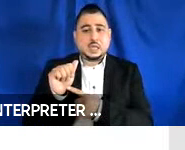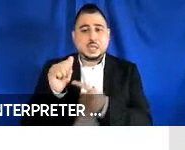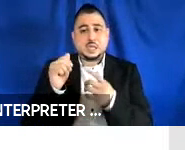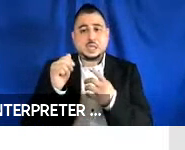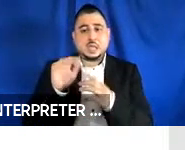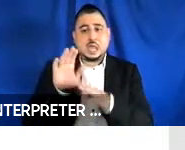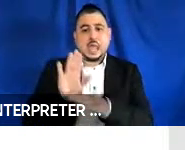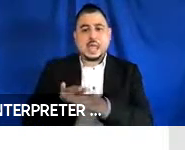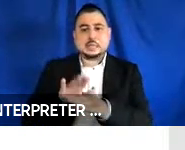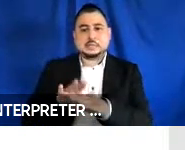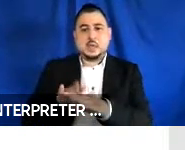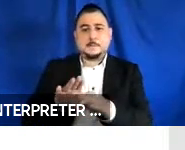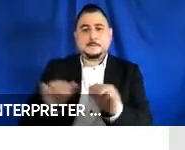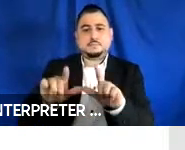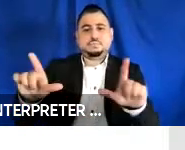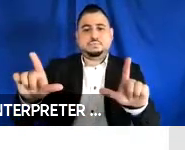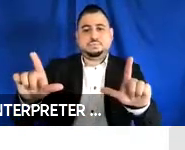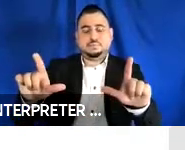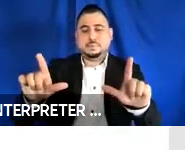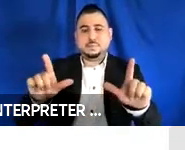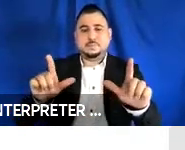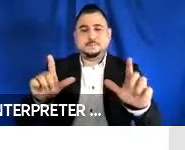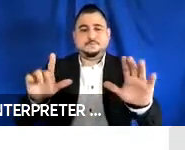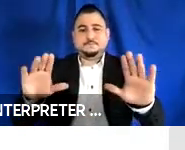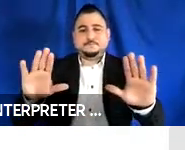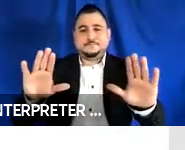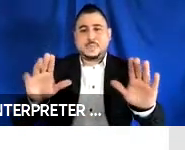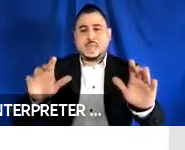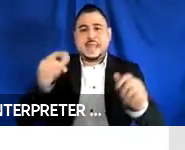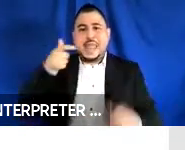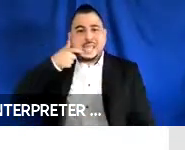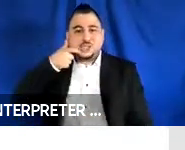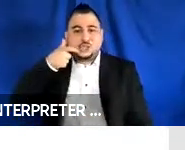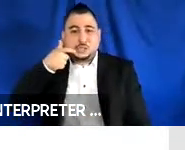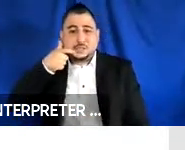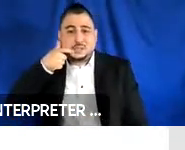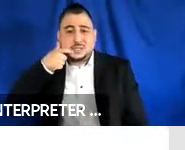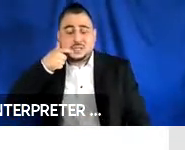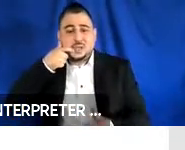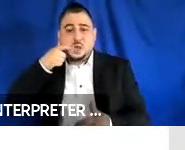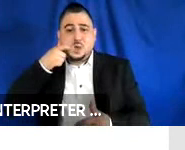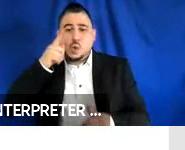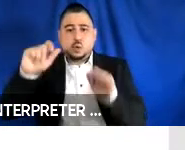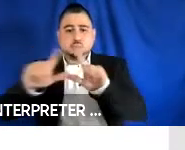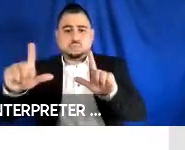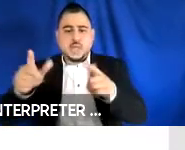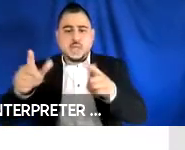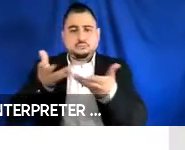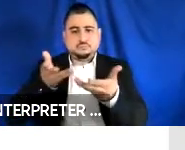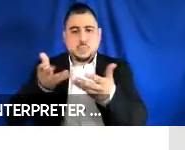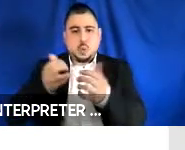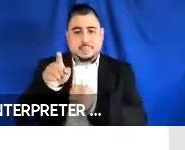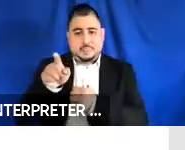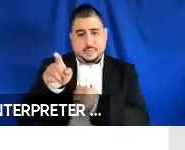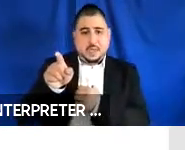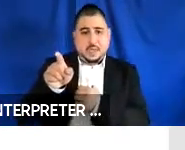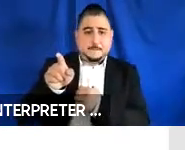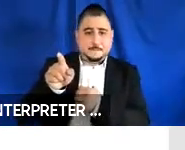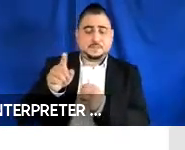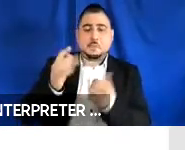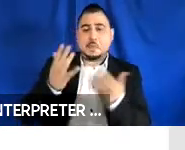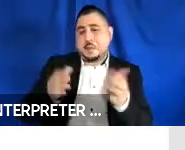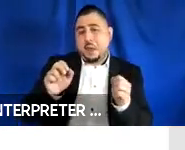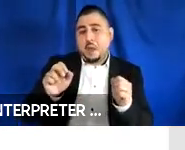heads-up display where you interact with an agent who's on another end, right? And so we think there might be opportunities